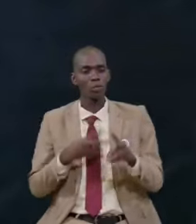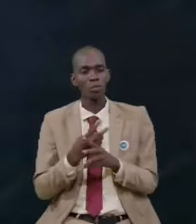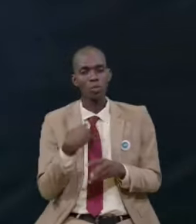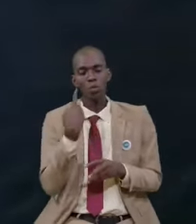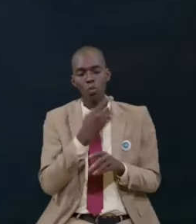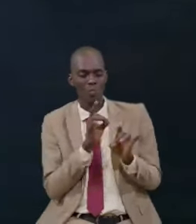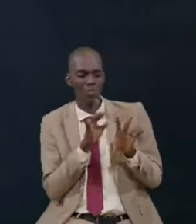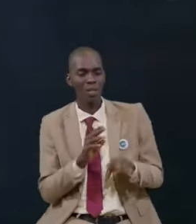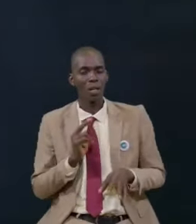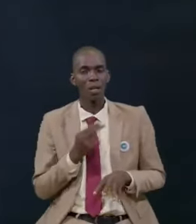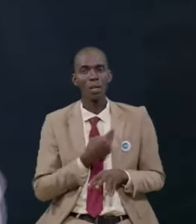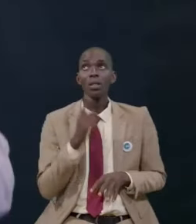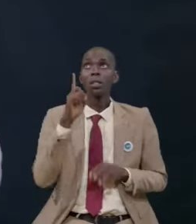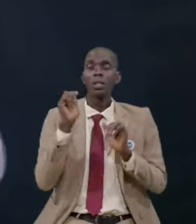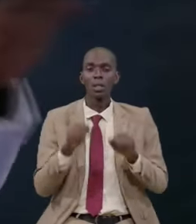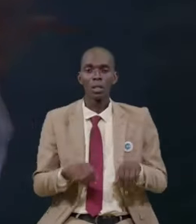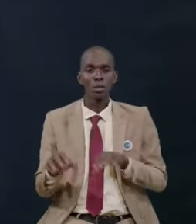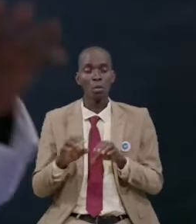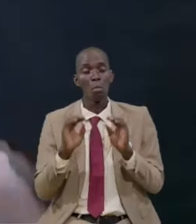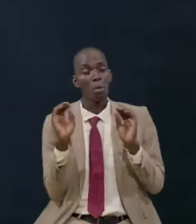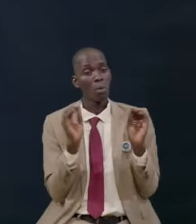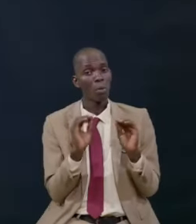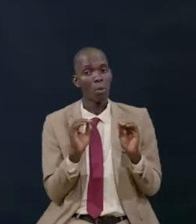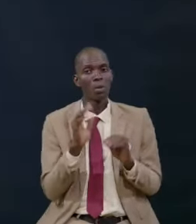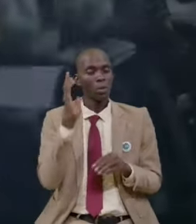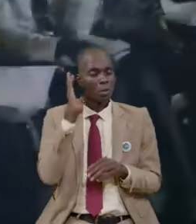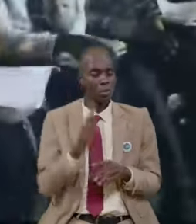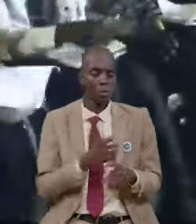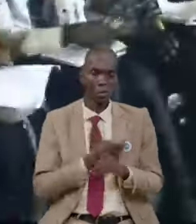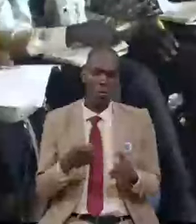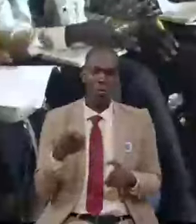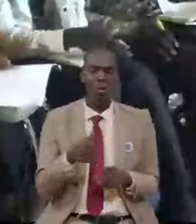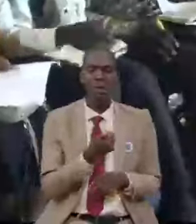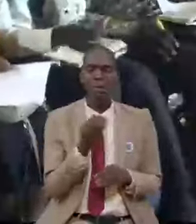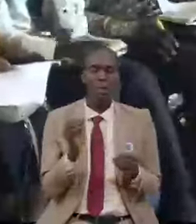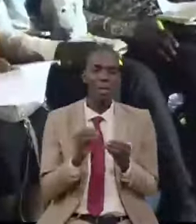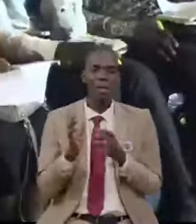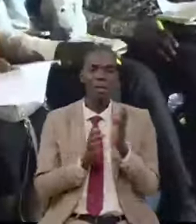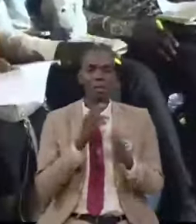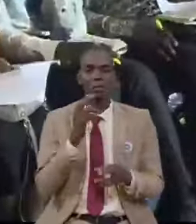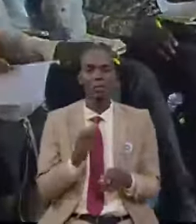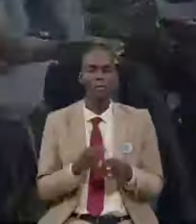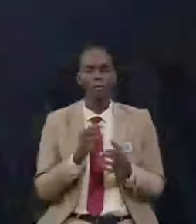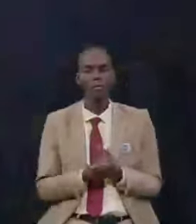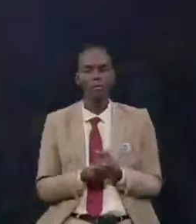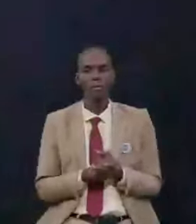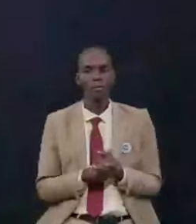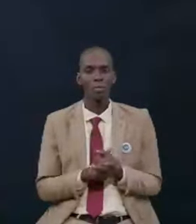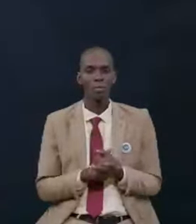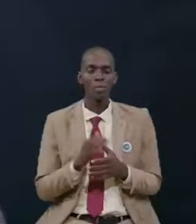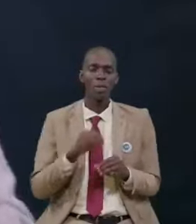do. Nothing will hurt you anymore. Look at verse 72. In